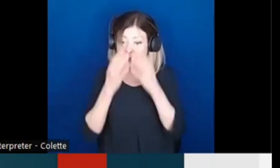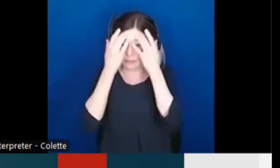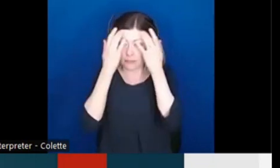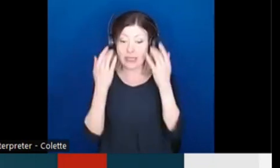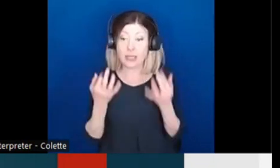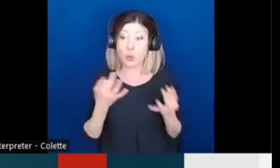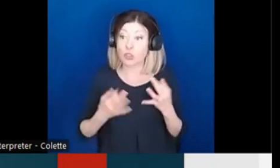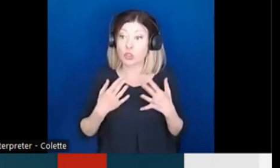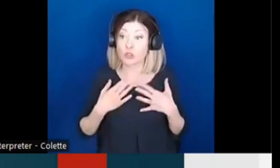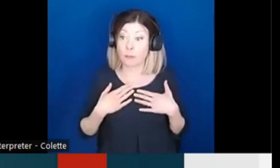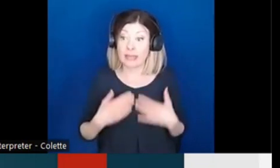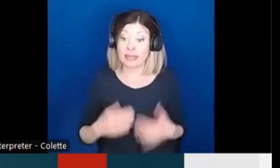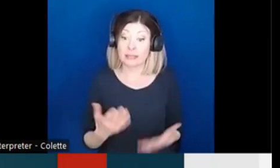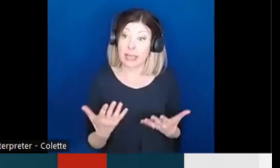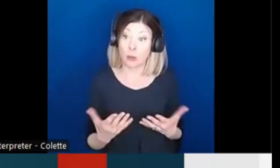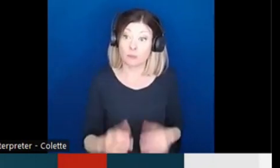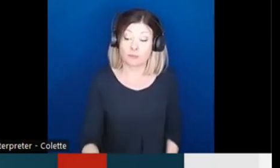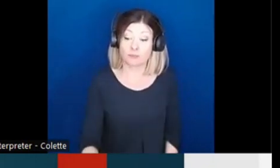me now?